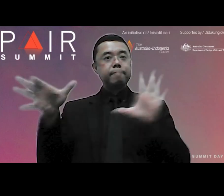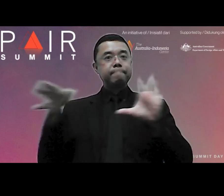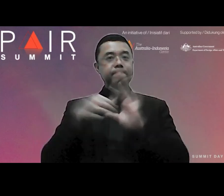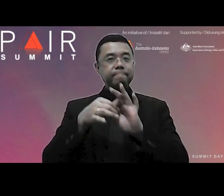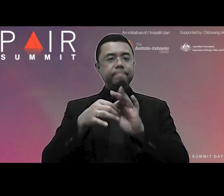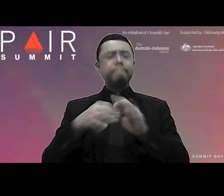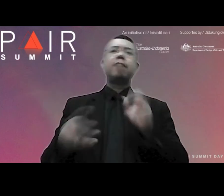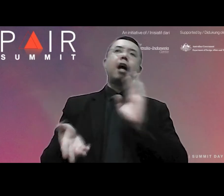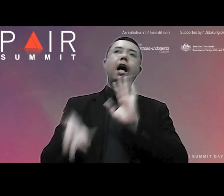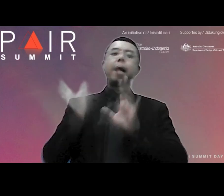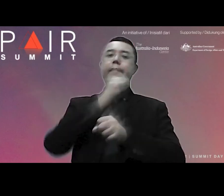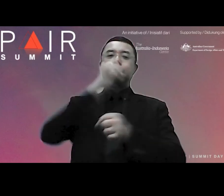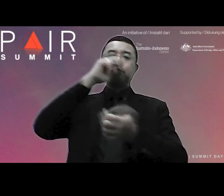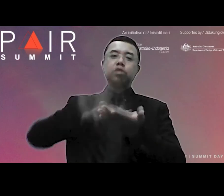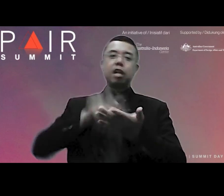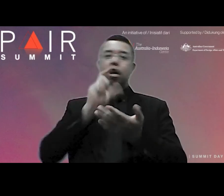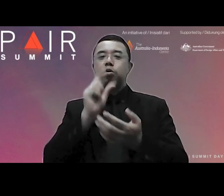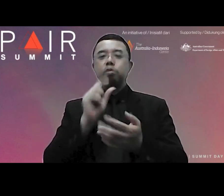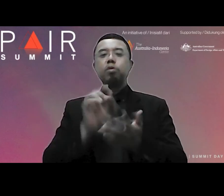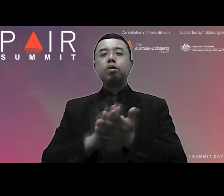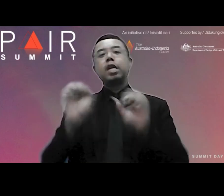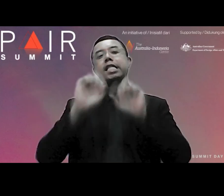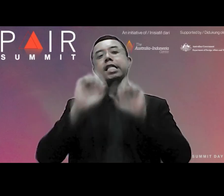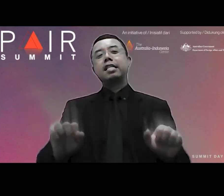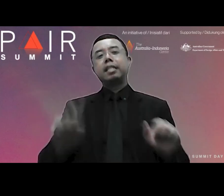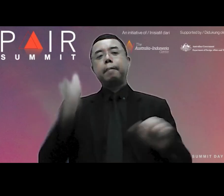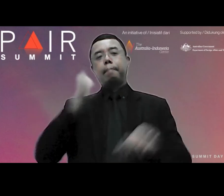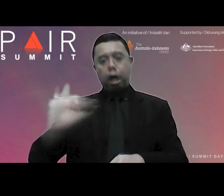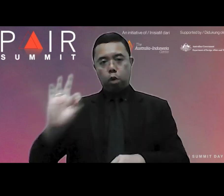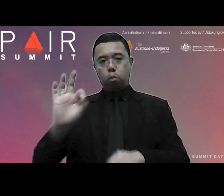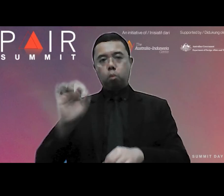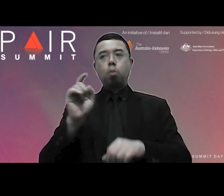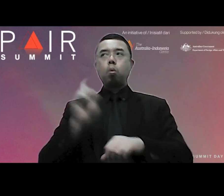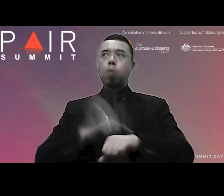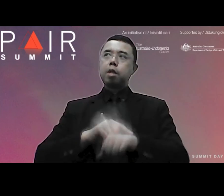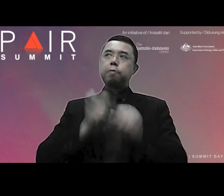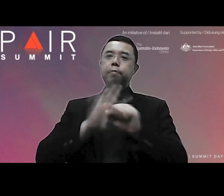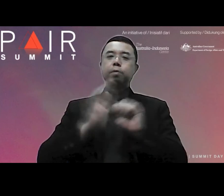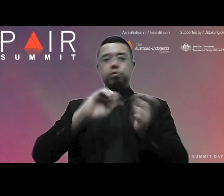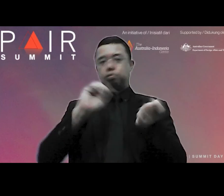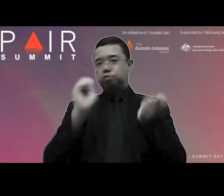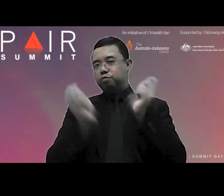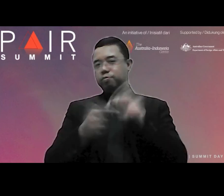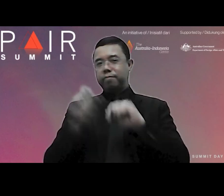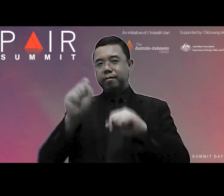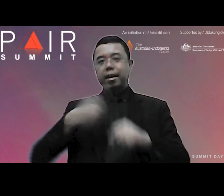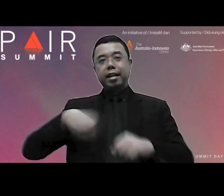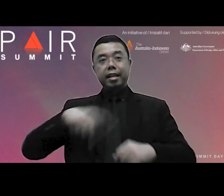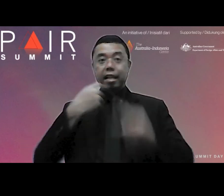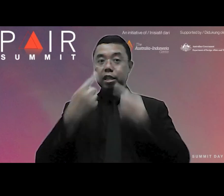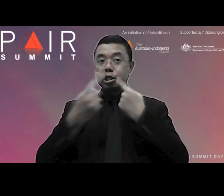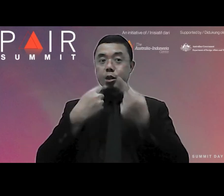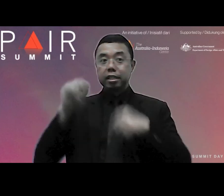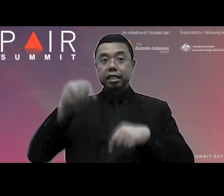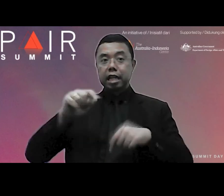pandemic continues to evolve around us. But the conversations we are having are important and help us to